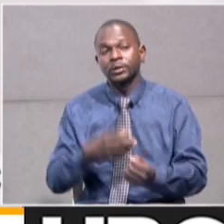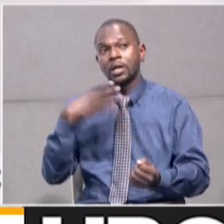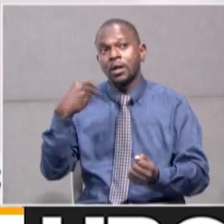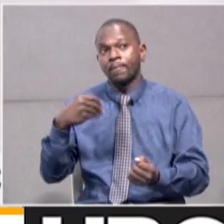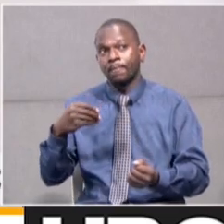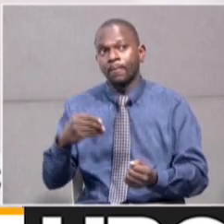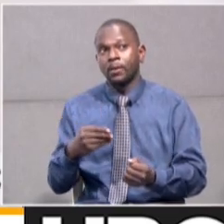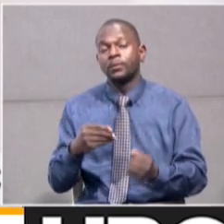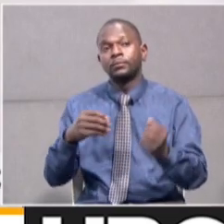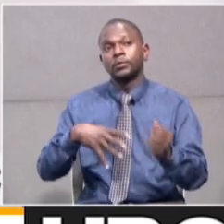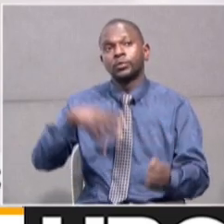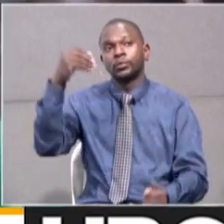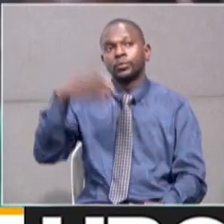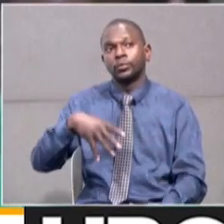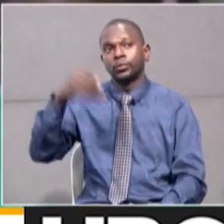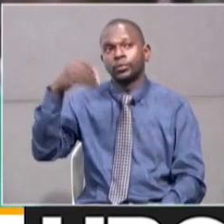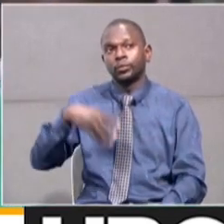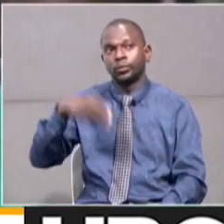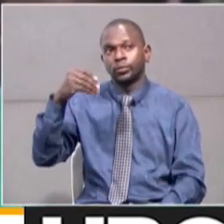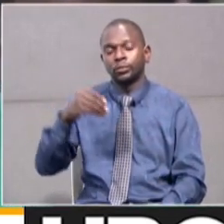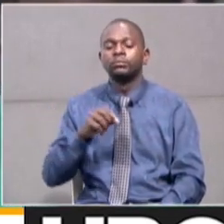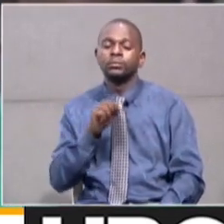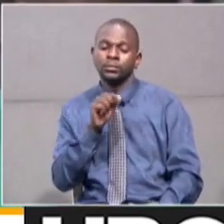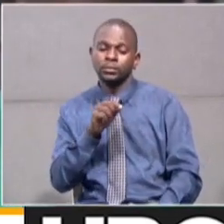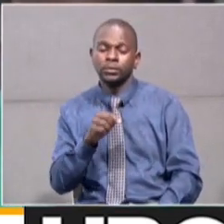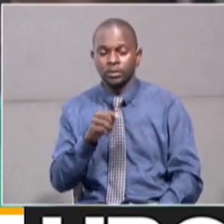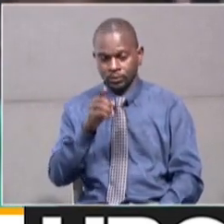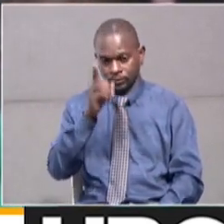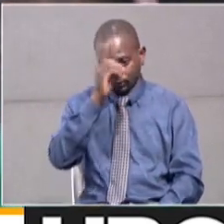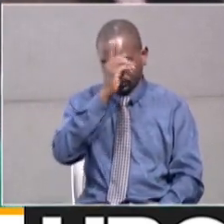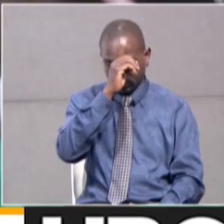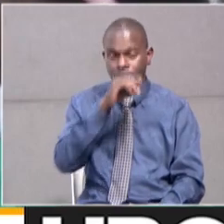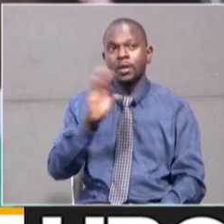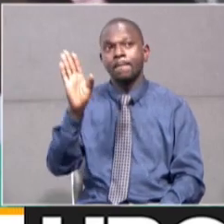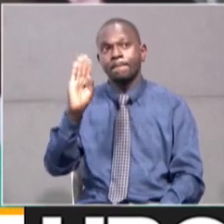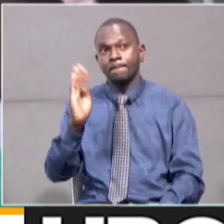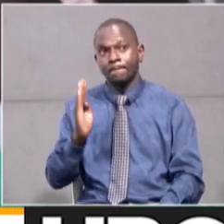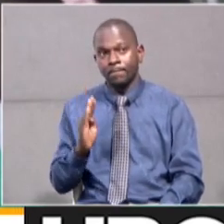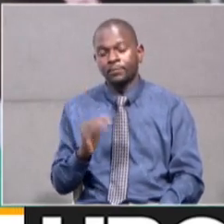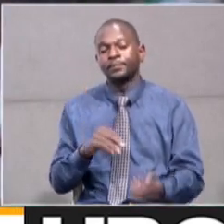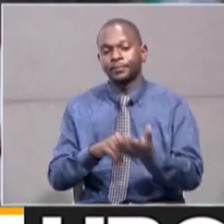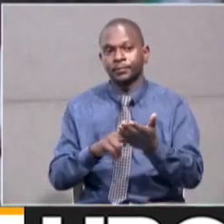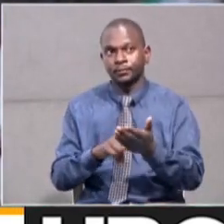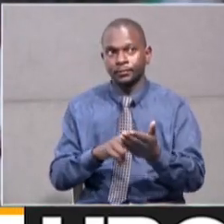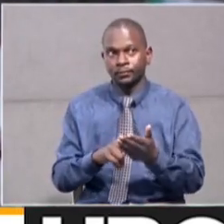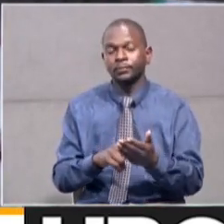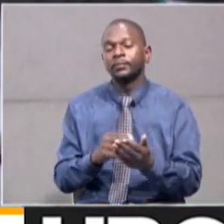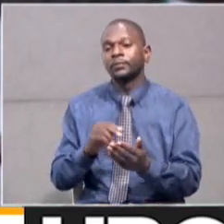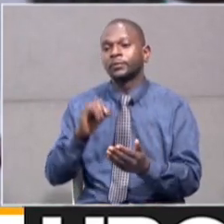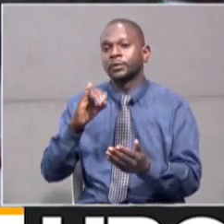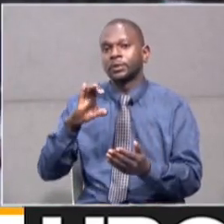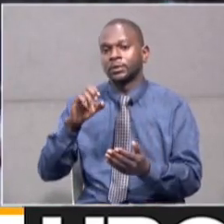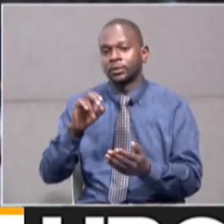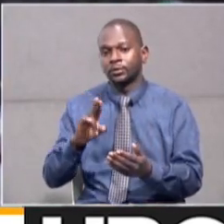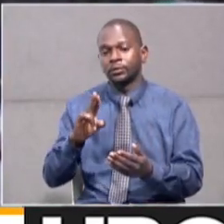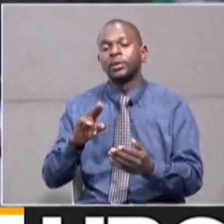because we had powers on and off. Enabel has facilitated maternity wards, including neonatal intensive care units,